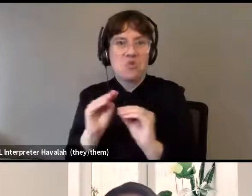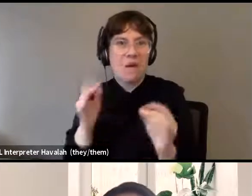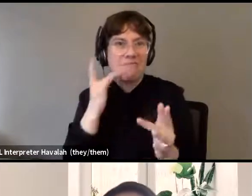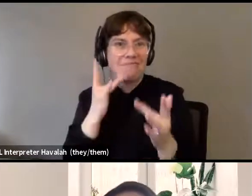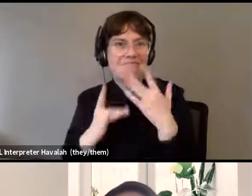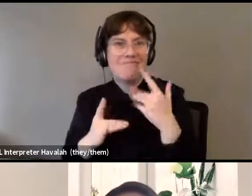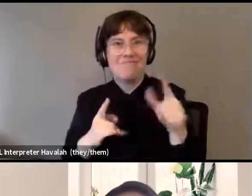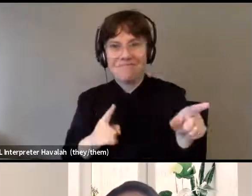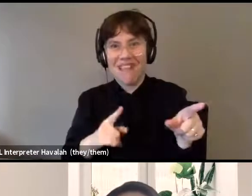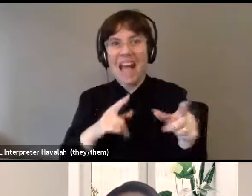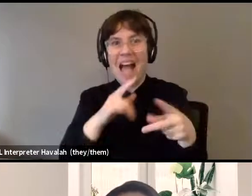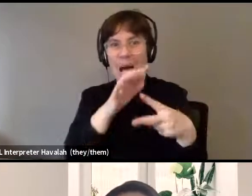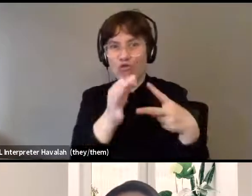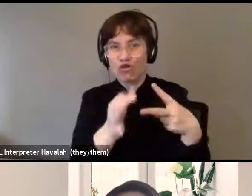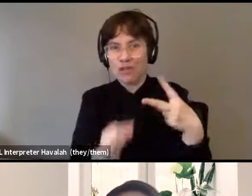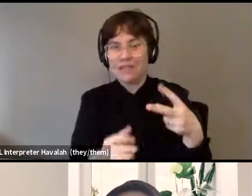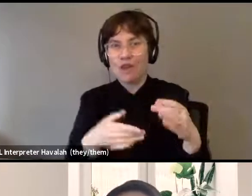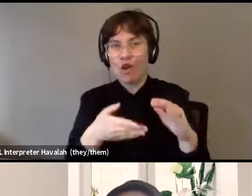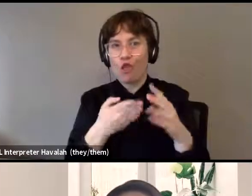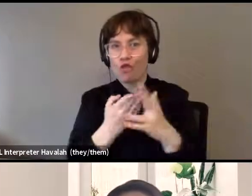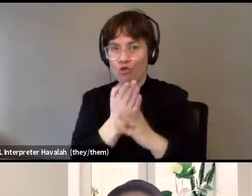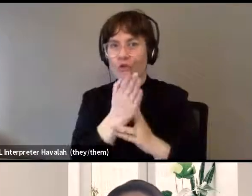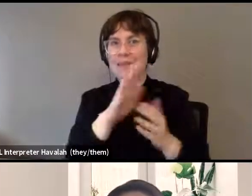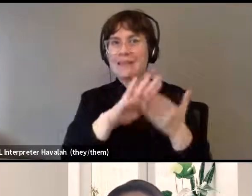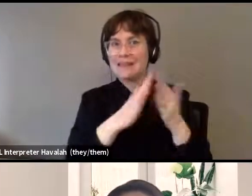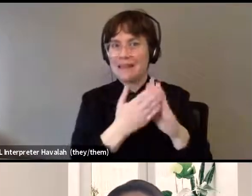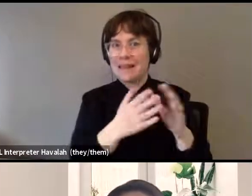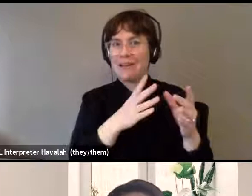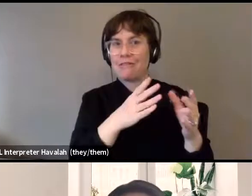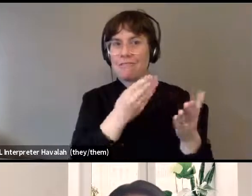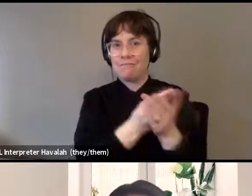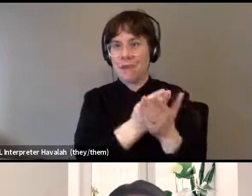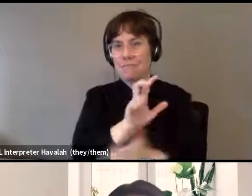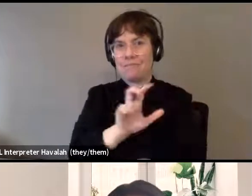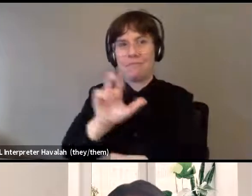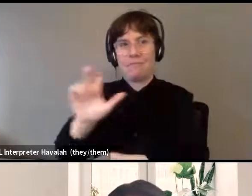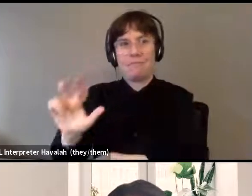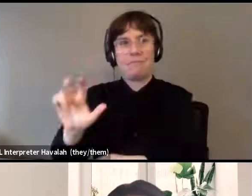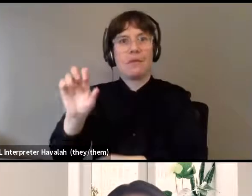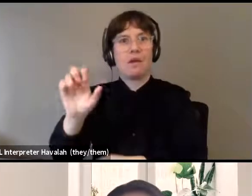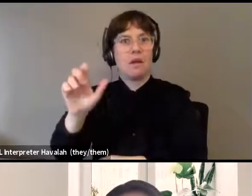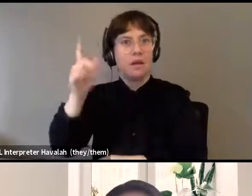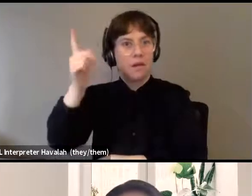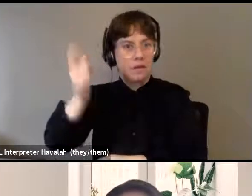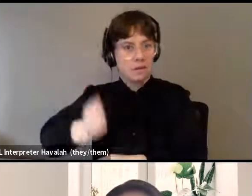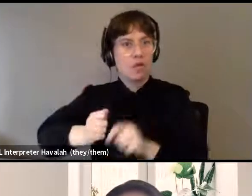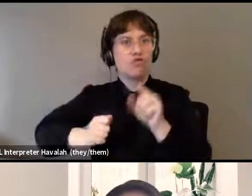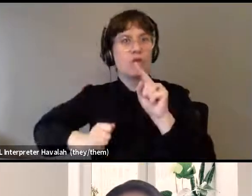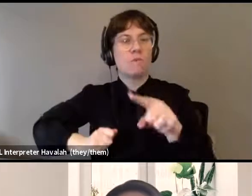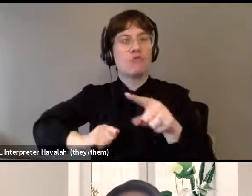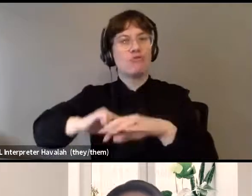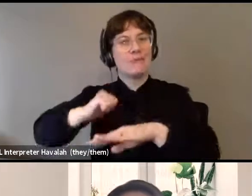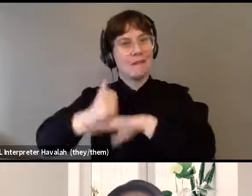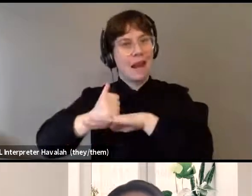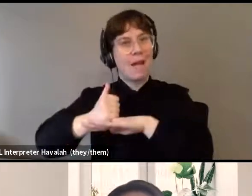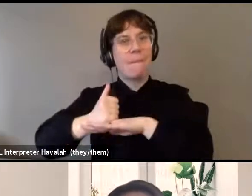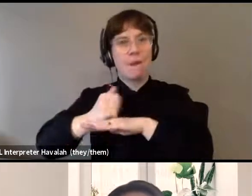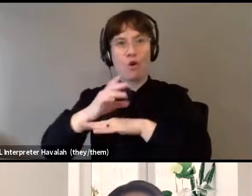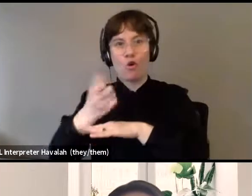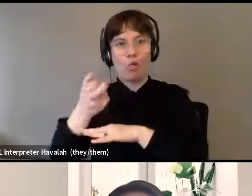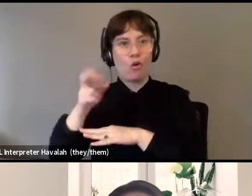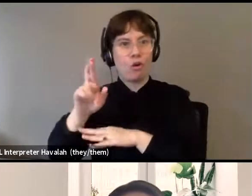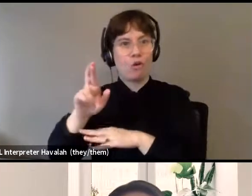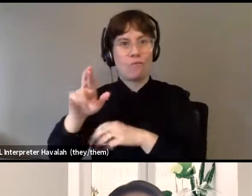avenues even through the city for funding to get a project like that off the ground. And it would